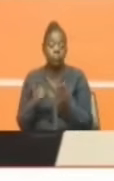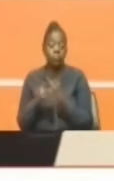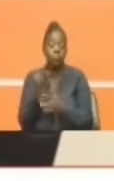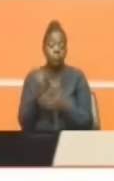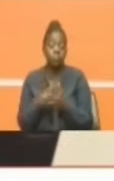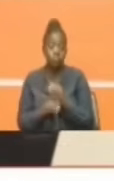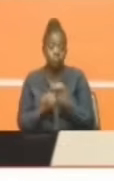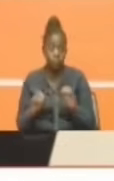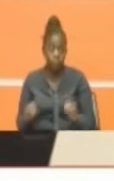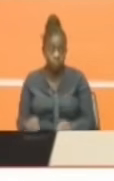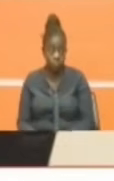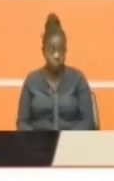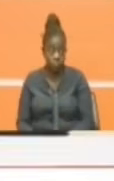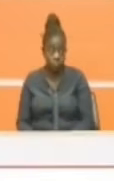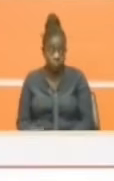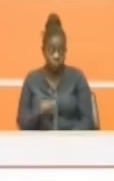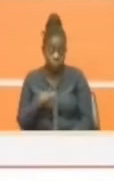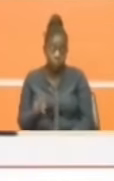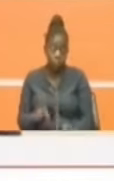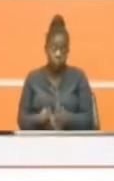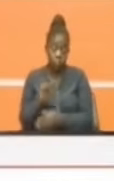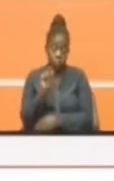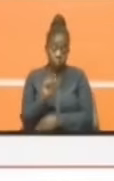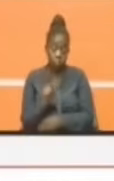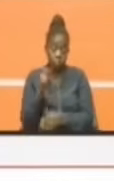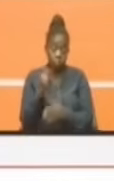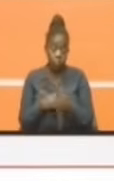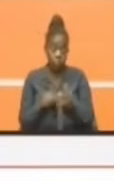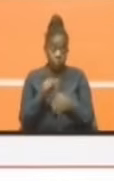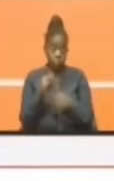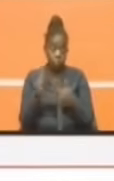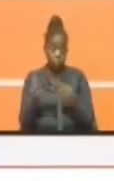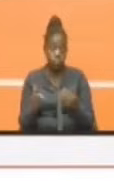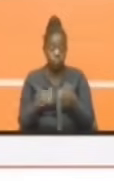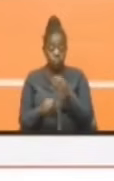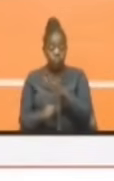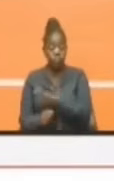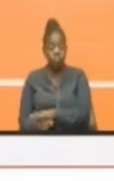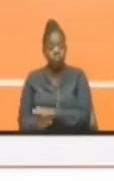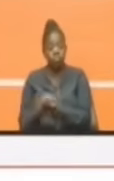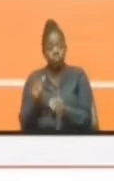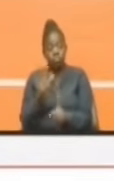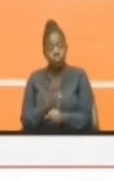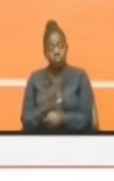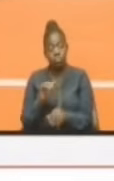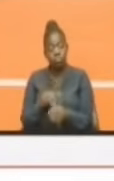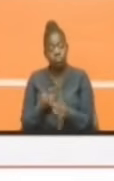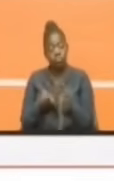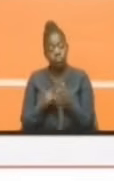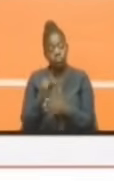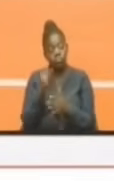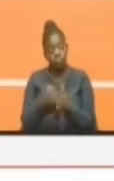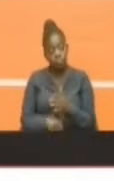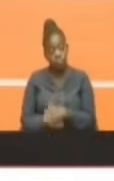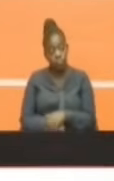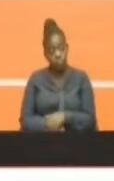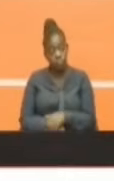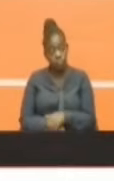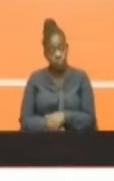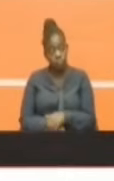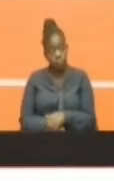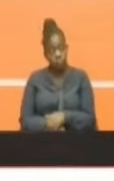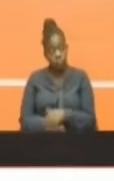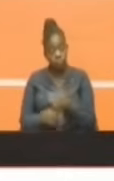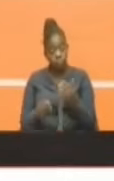omusolo waddewo abantu abasasula omusolo omutonotono ate waddewo abantu abanyigirizibwa ennyo mu kusasula emisolo emingi